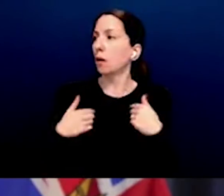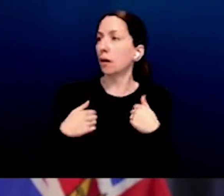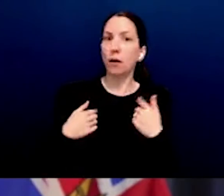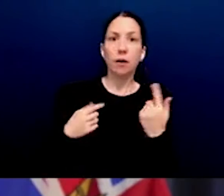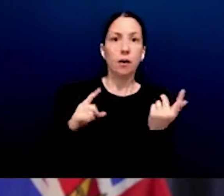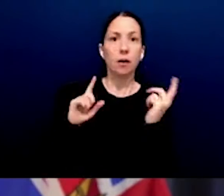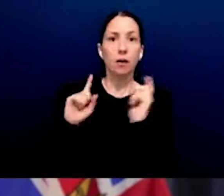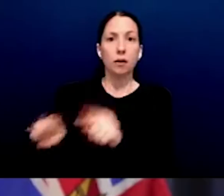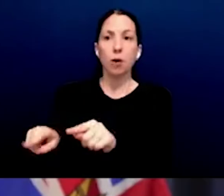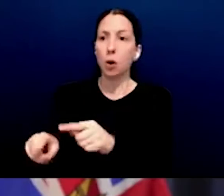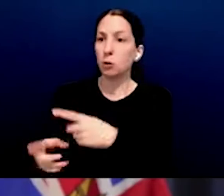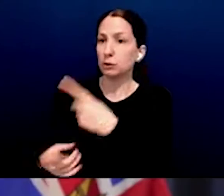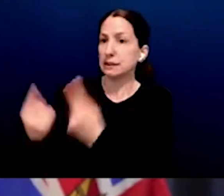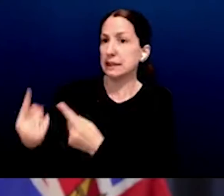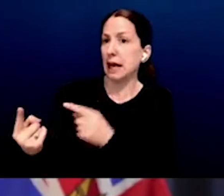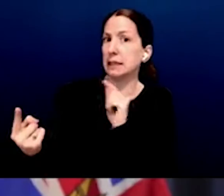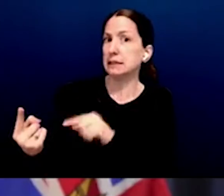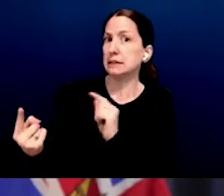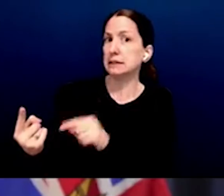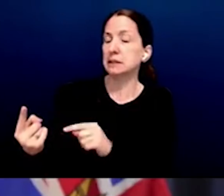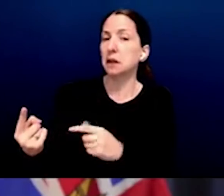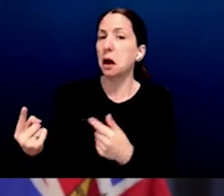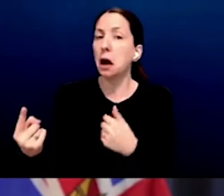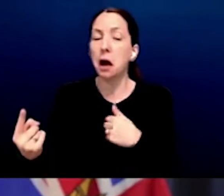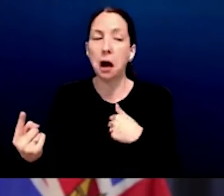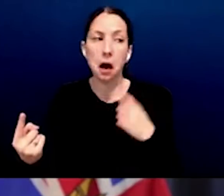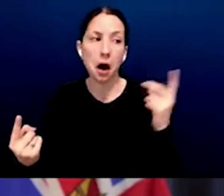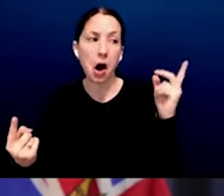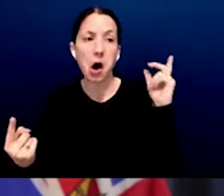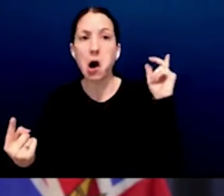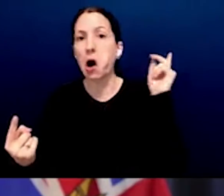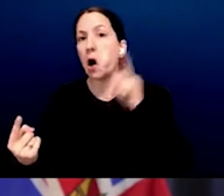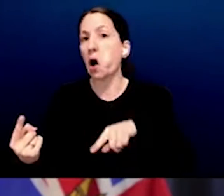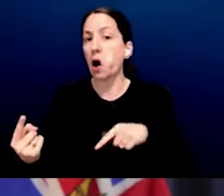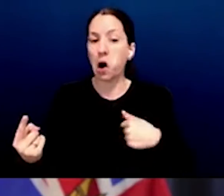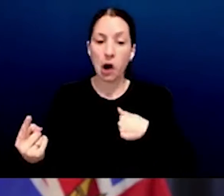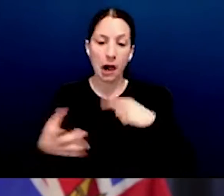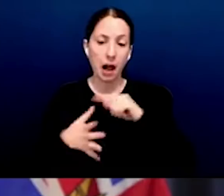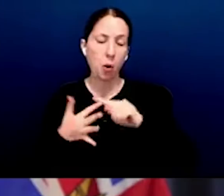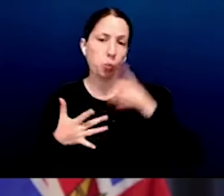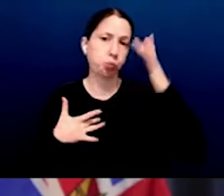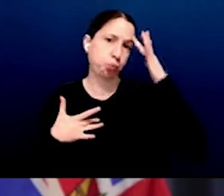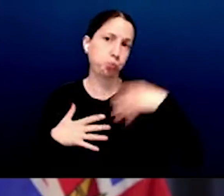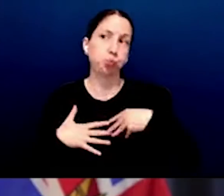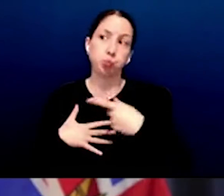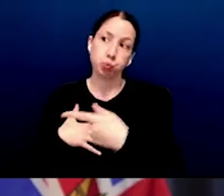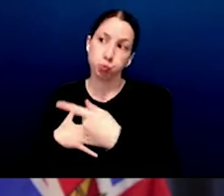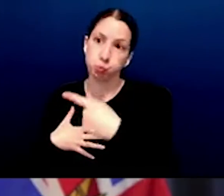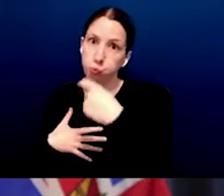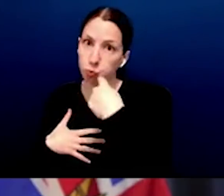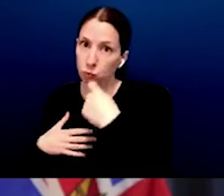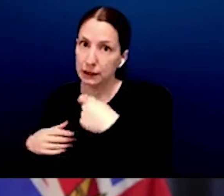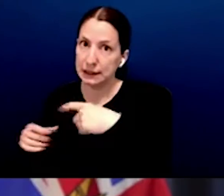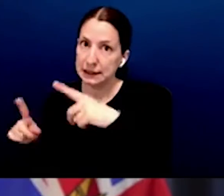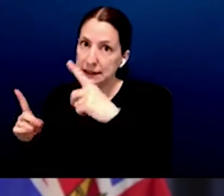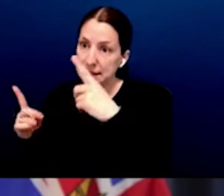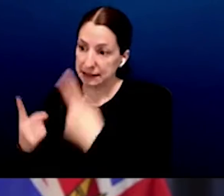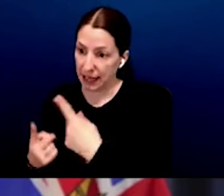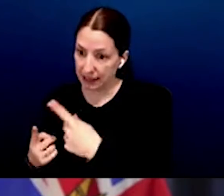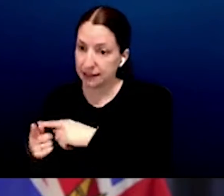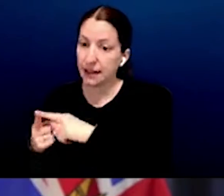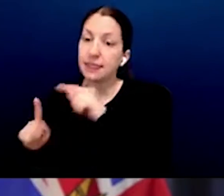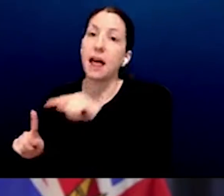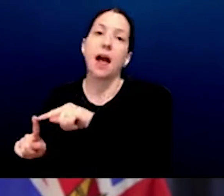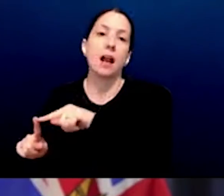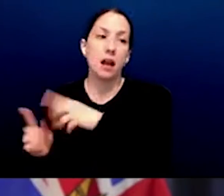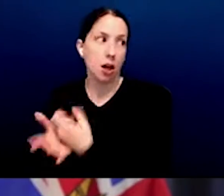they can go shopping. And not that British Columbians would do that, but that is a possibility. We want to make sure we're focusing our testing on those with symptoms